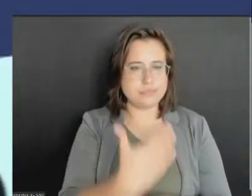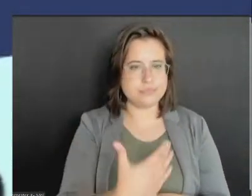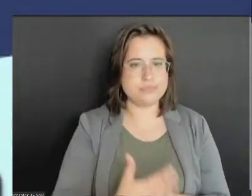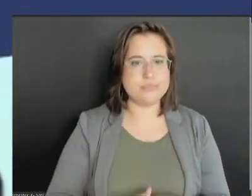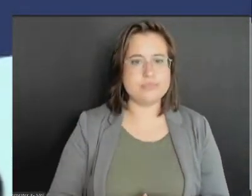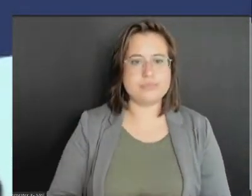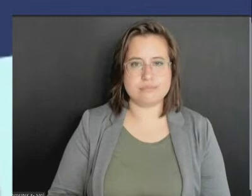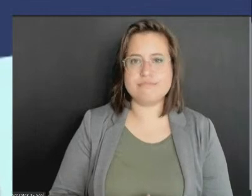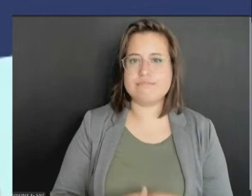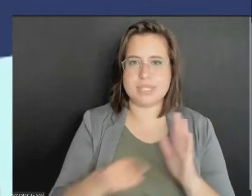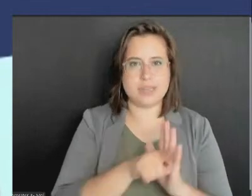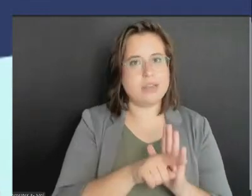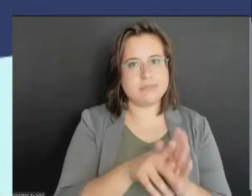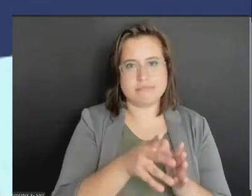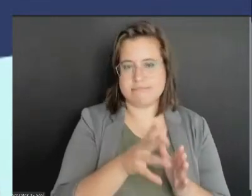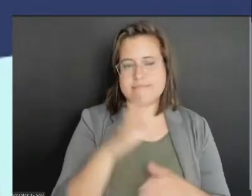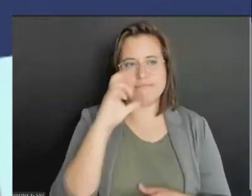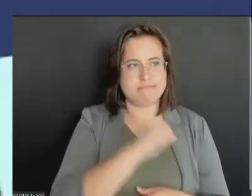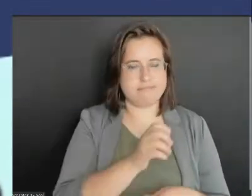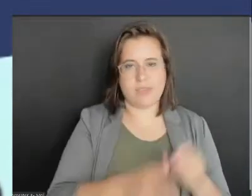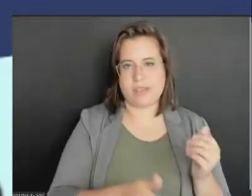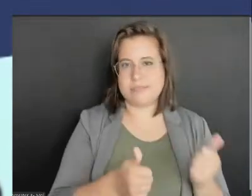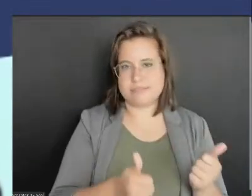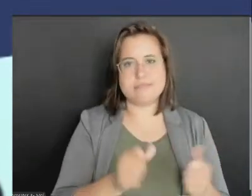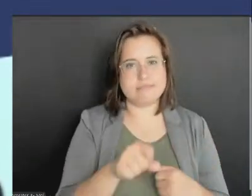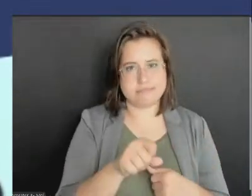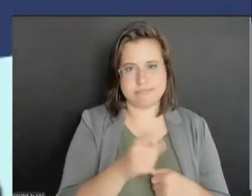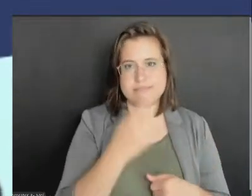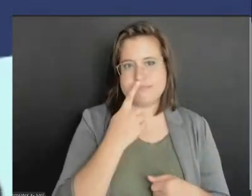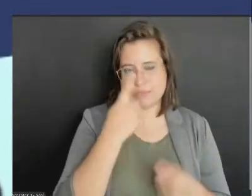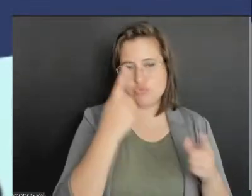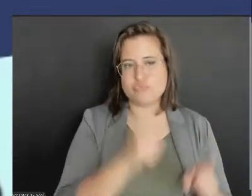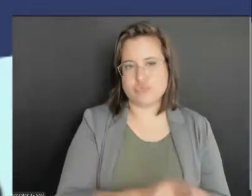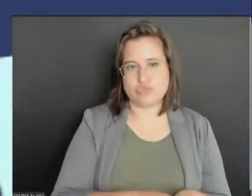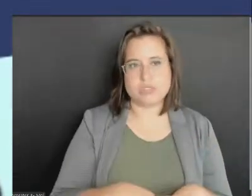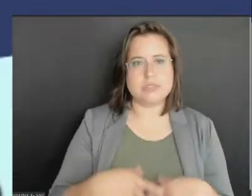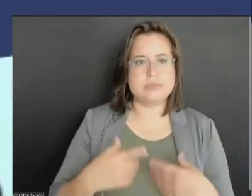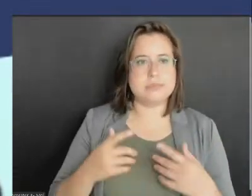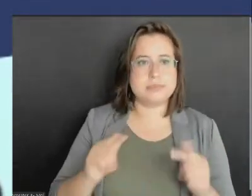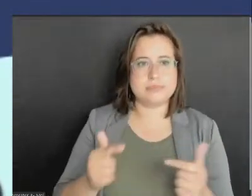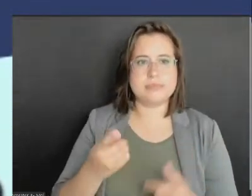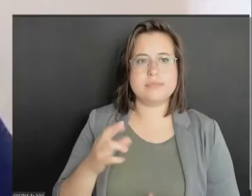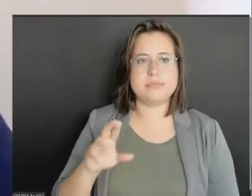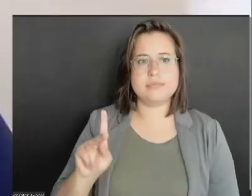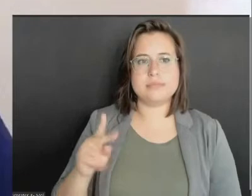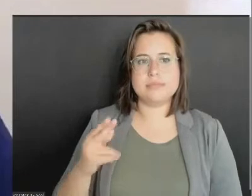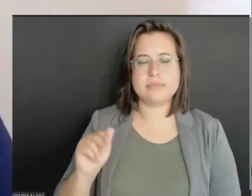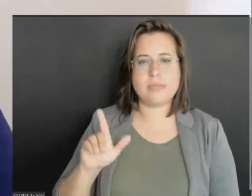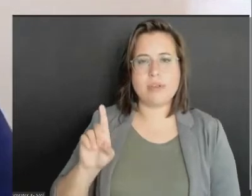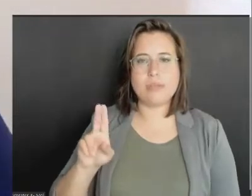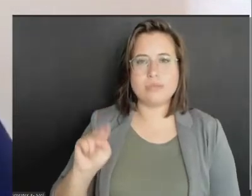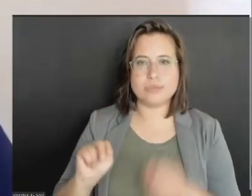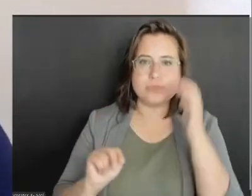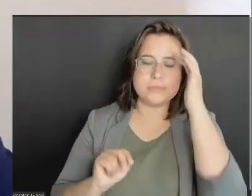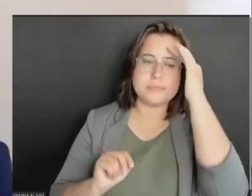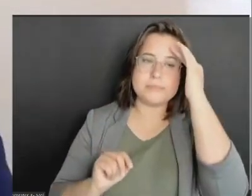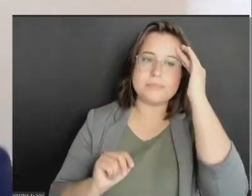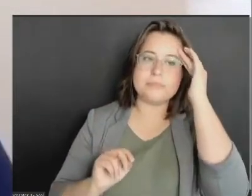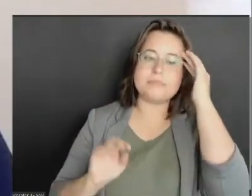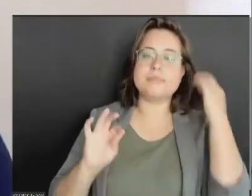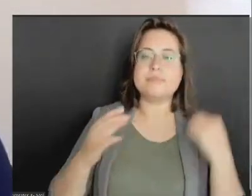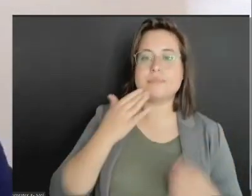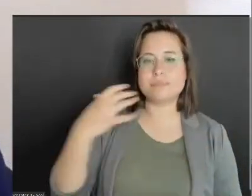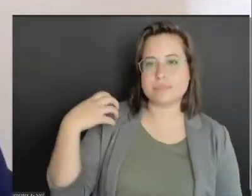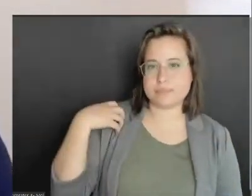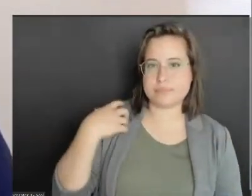stigma. Absolutely appreciate that. Dr. Khaldoun, please, the floor is yours. Thank you, Madam Chair, and thank you, Dr. Putnam. I really